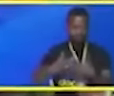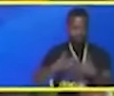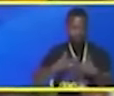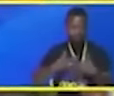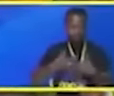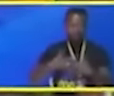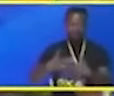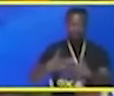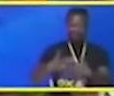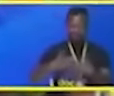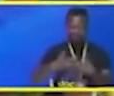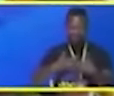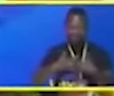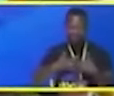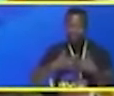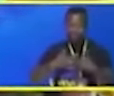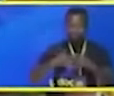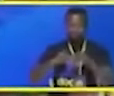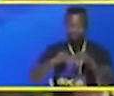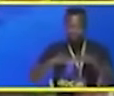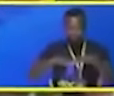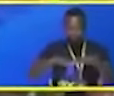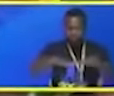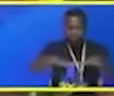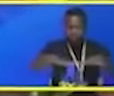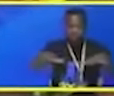breathe upon my life.